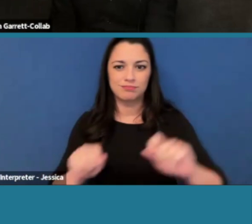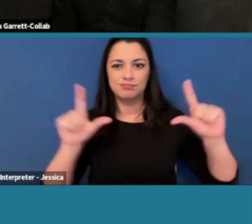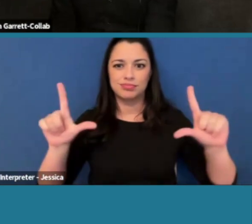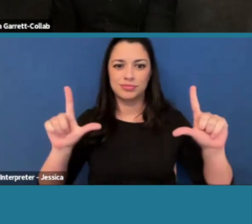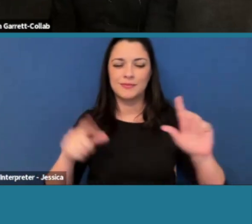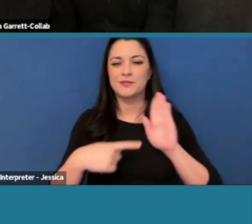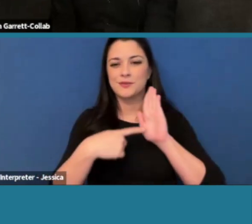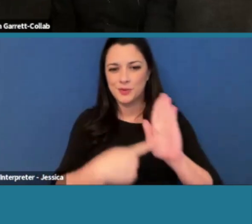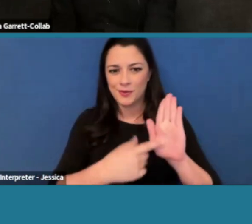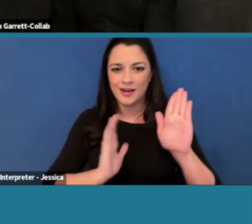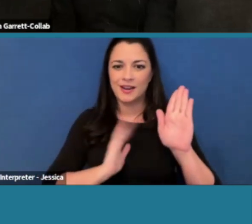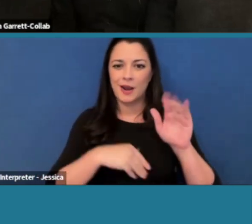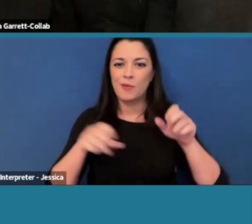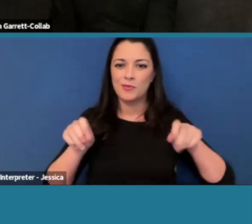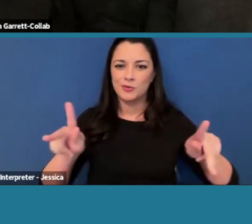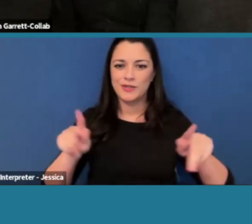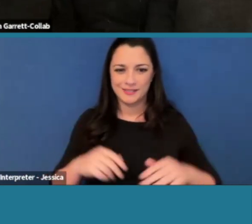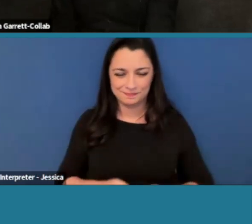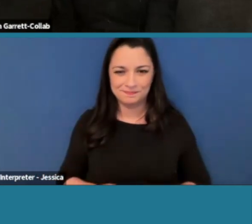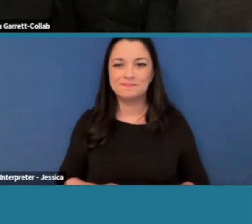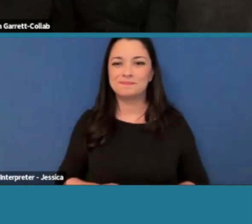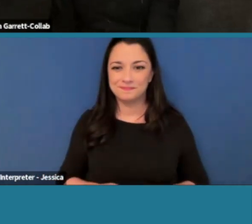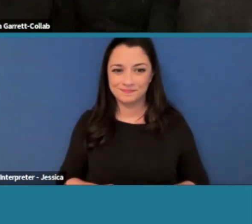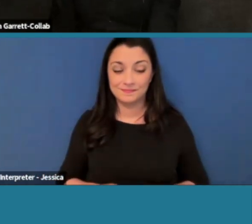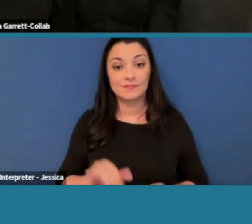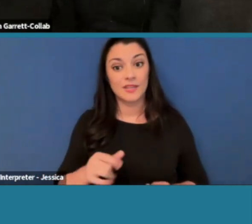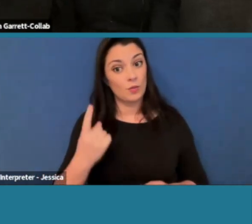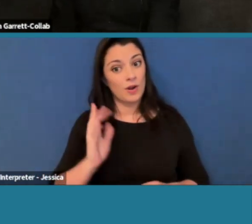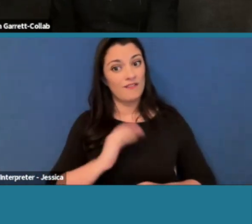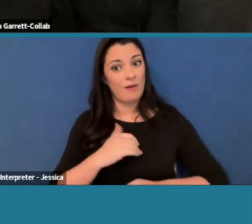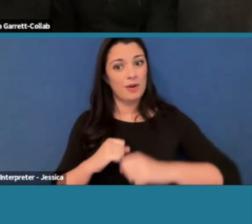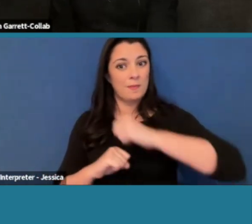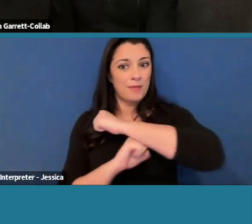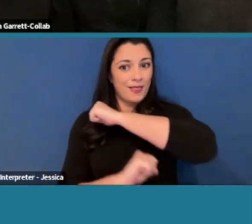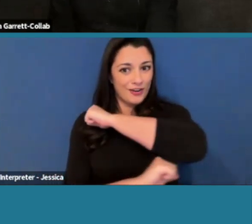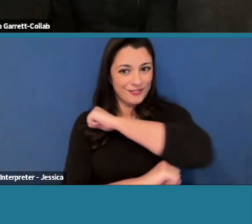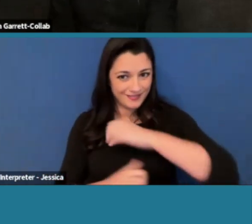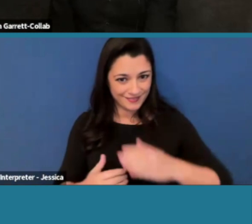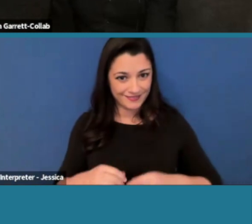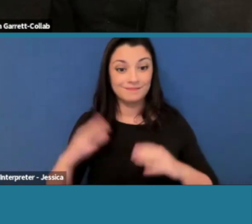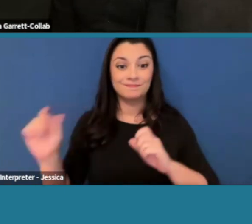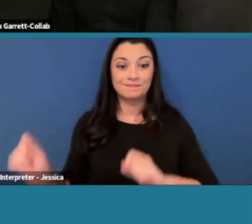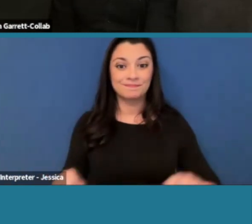our professional development opportunities. That is one of our pillars. And next slide, please.